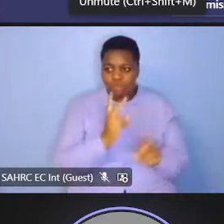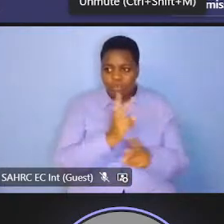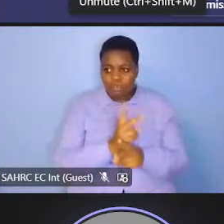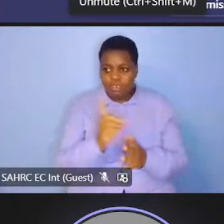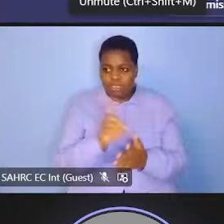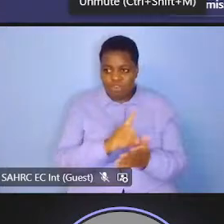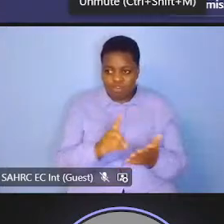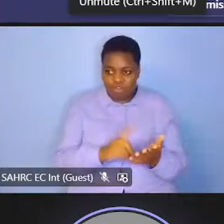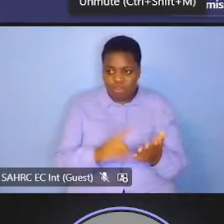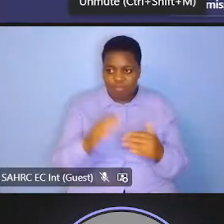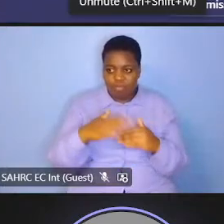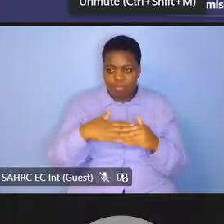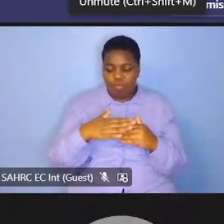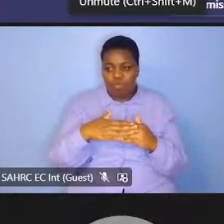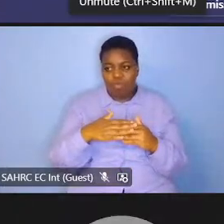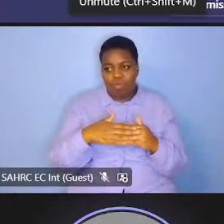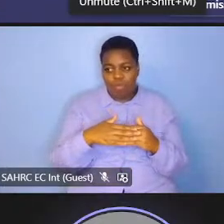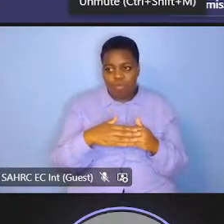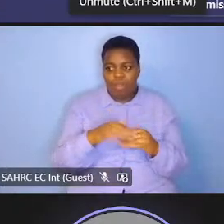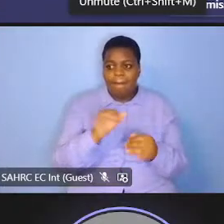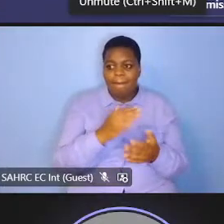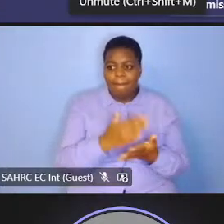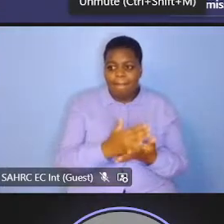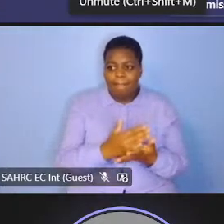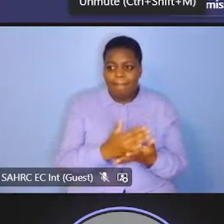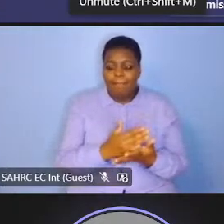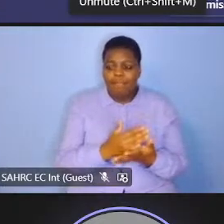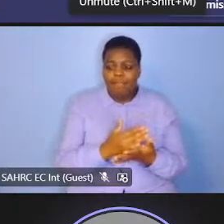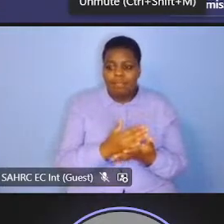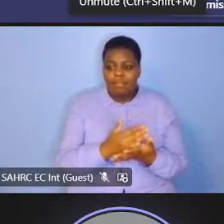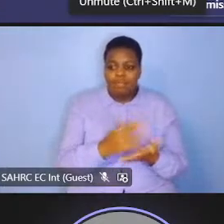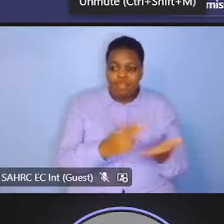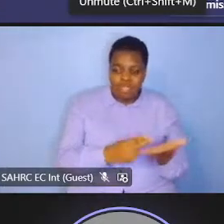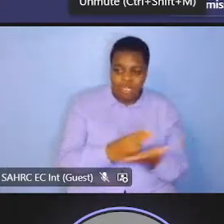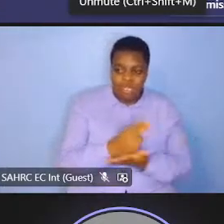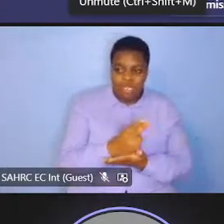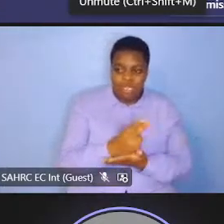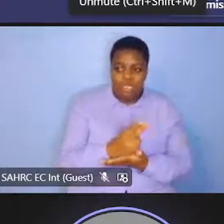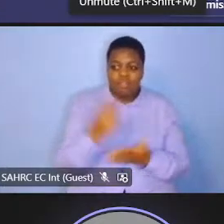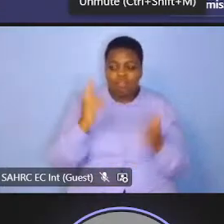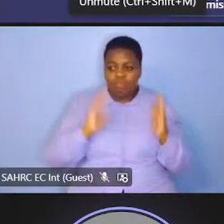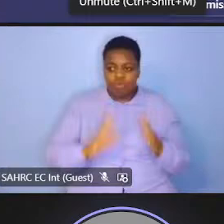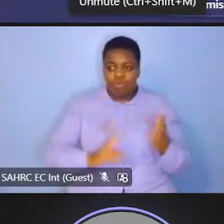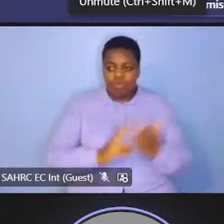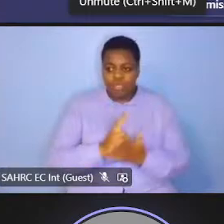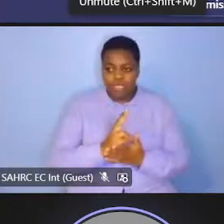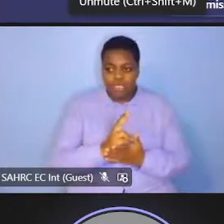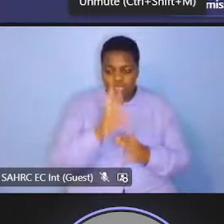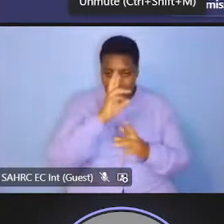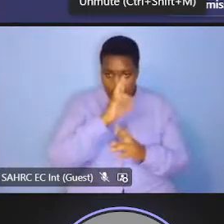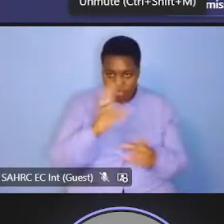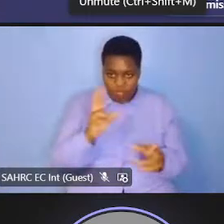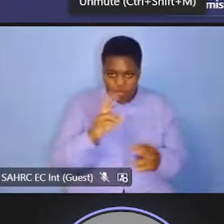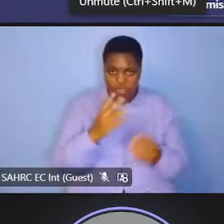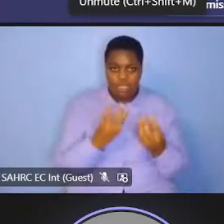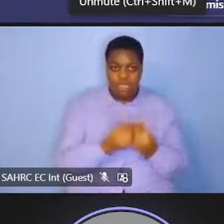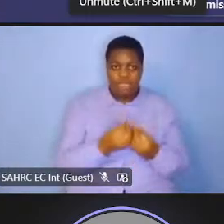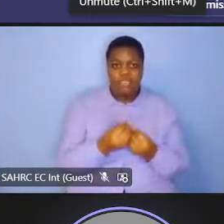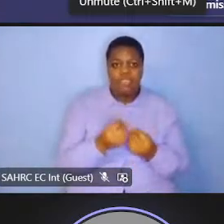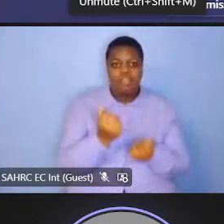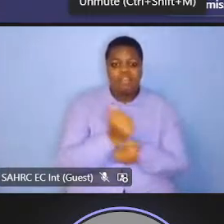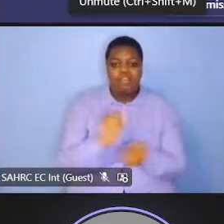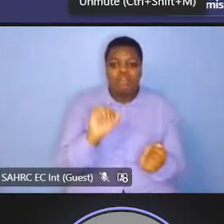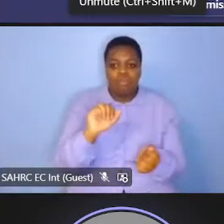existing guidelines to accord the rights to human dignity and the right to education and freedom of